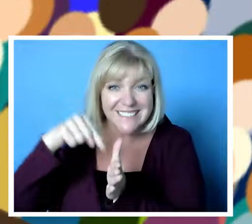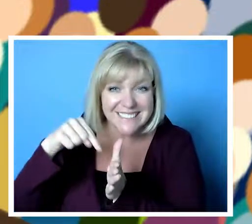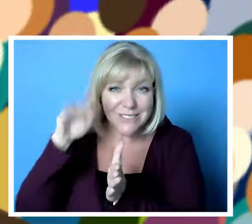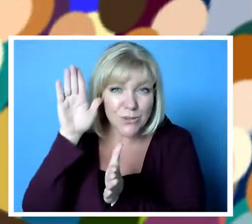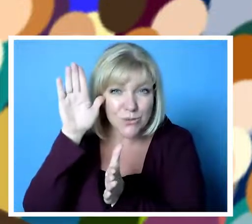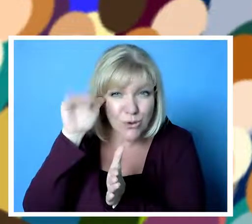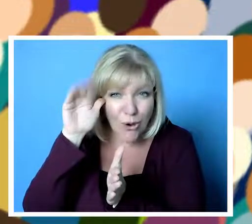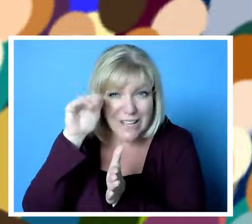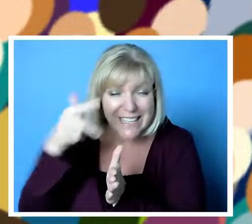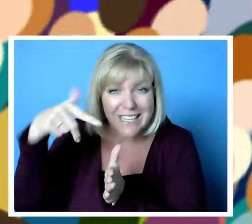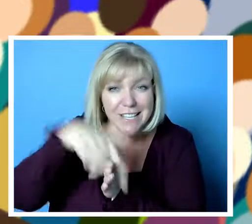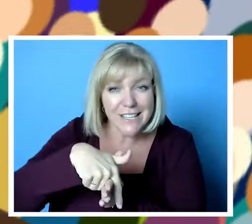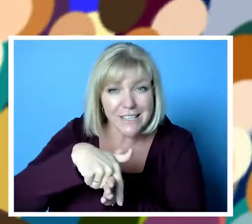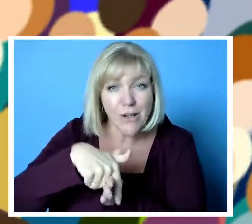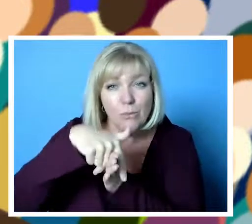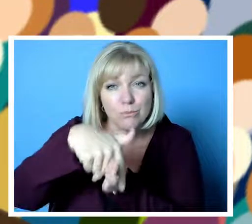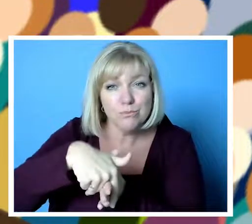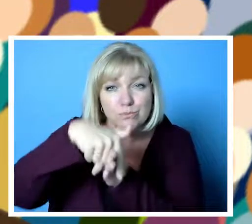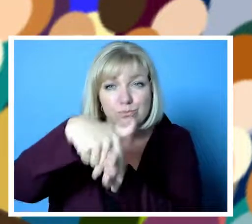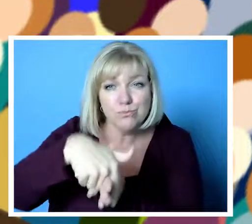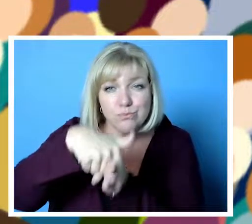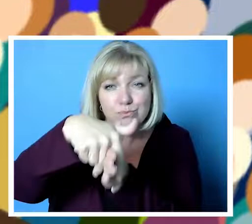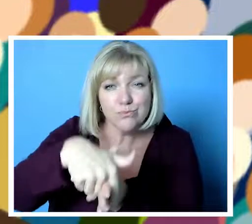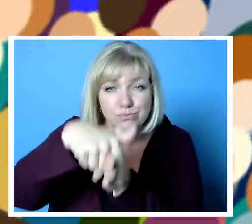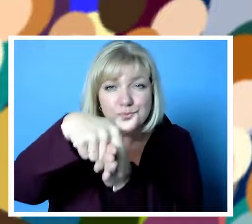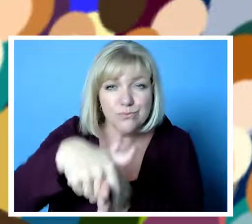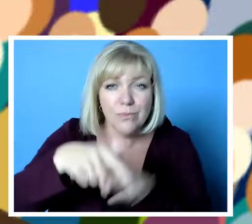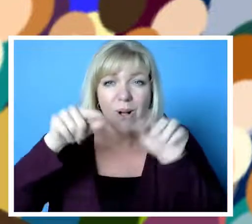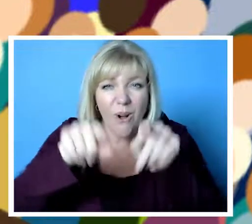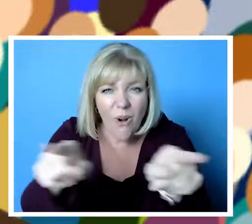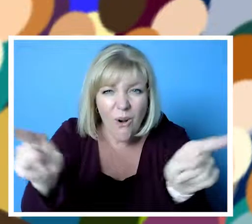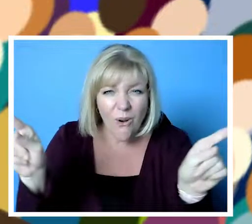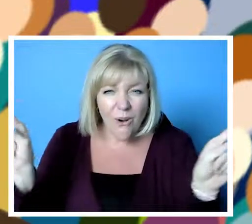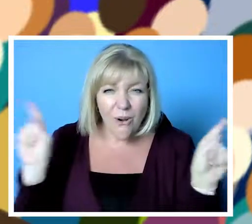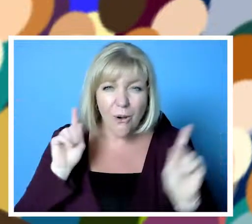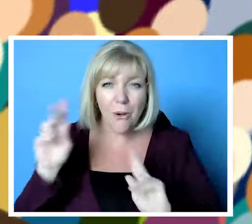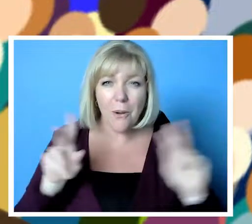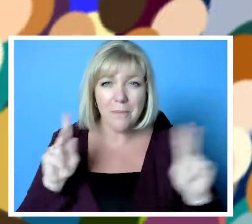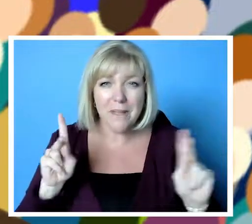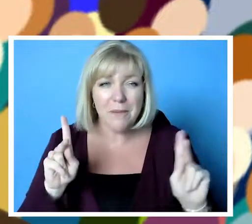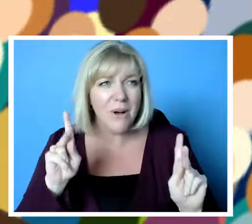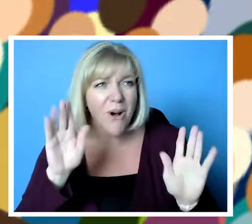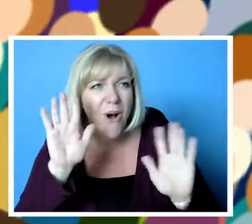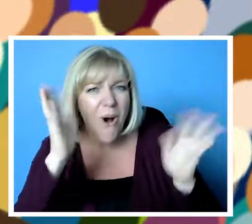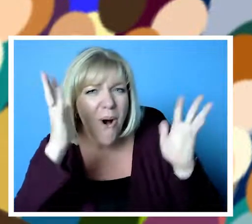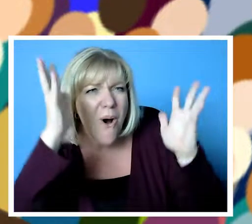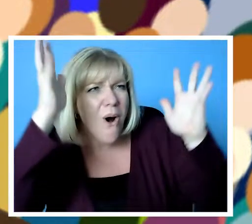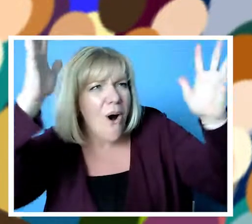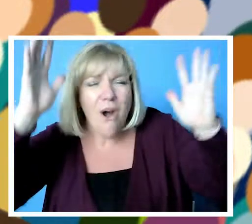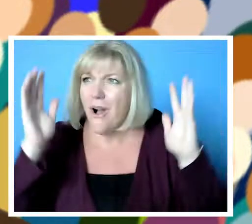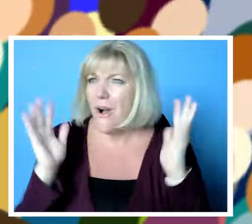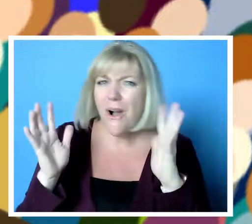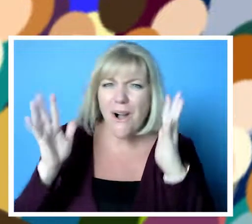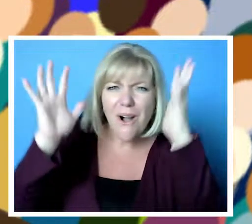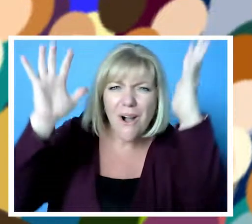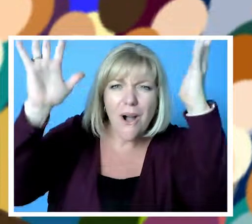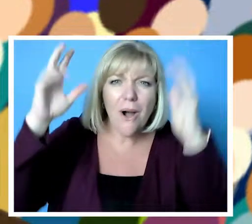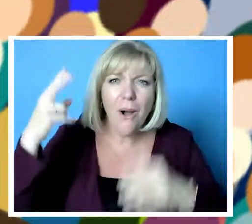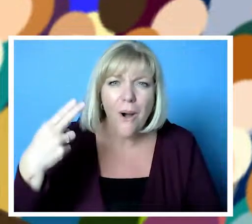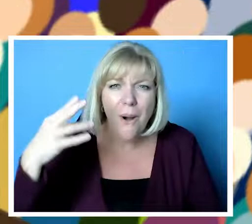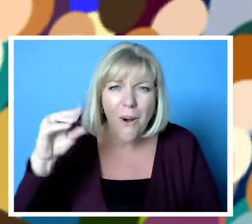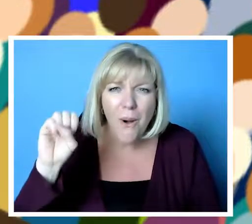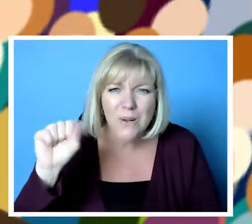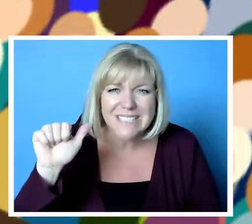street on a donkey, and he received the welcome from these people as they shouted,